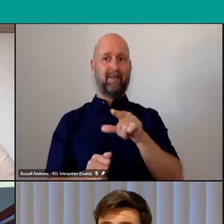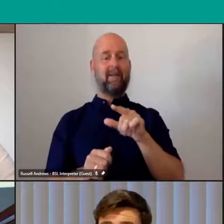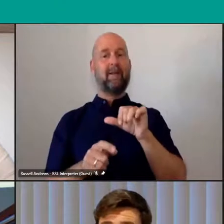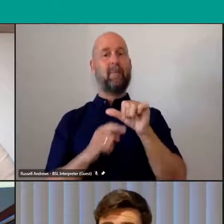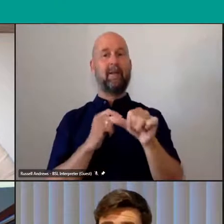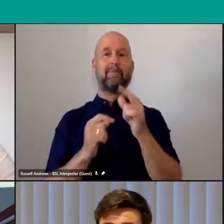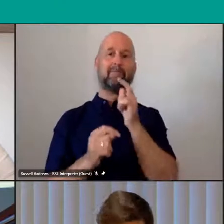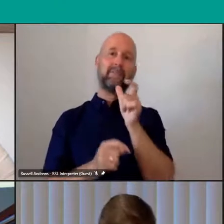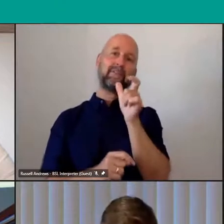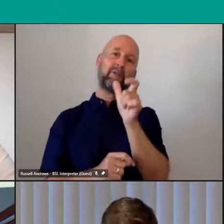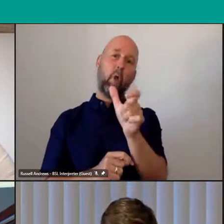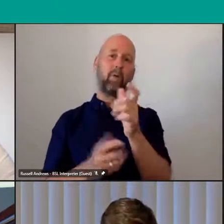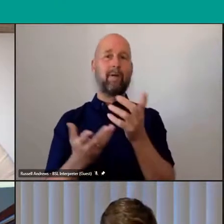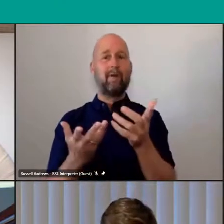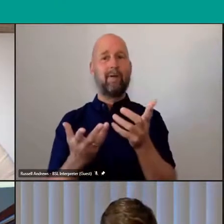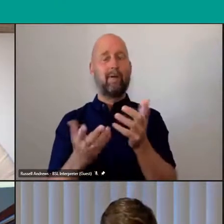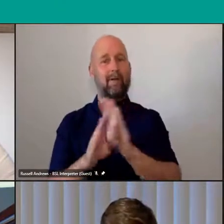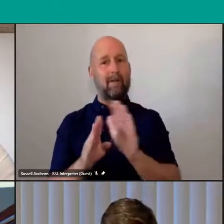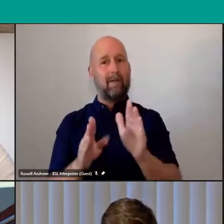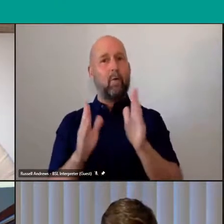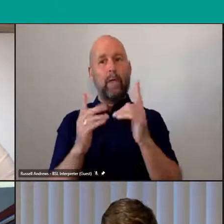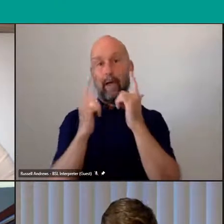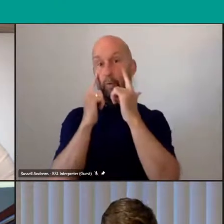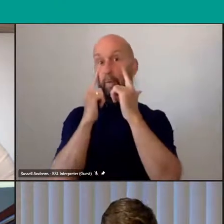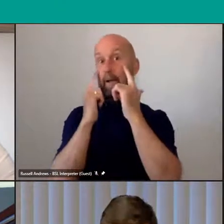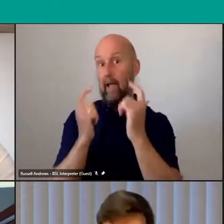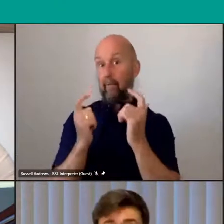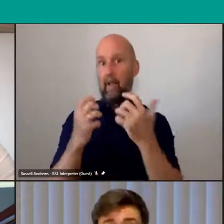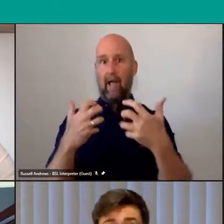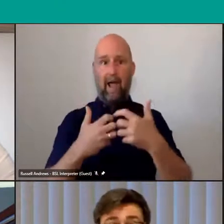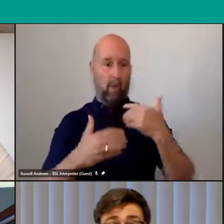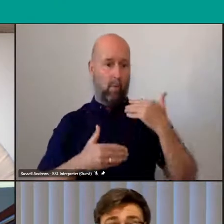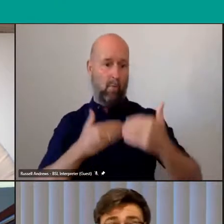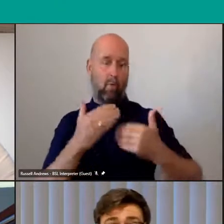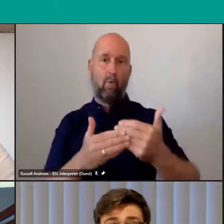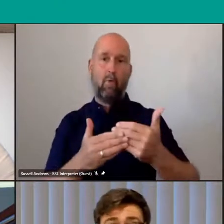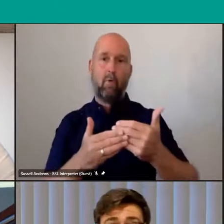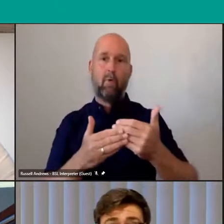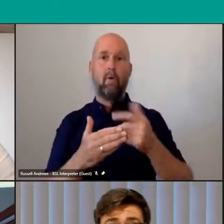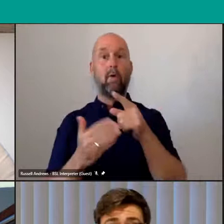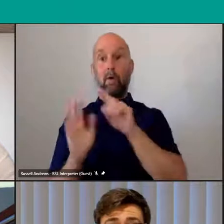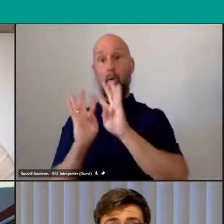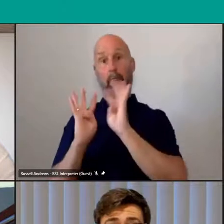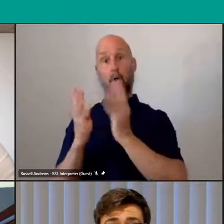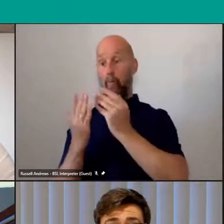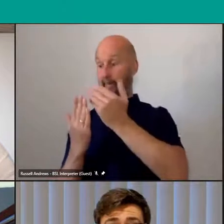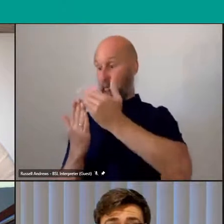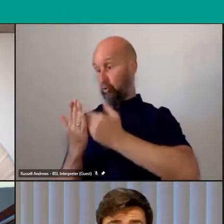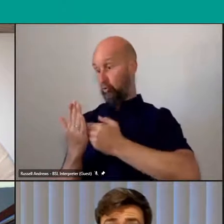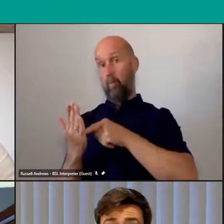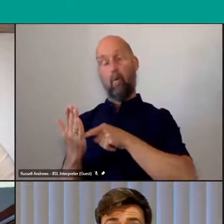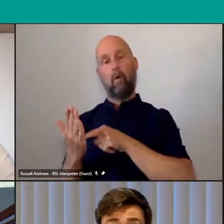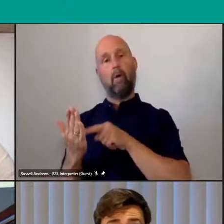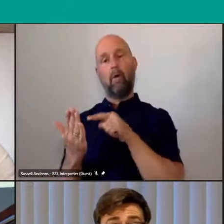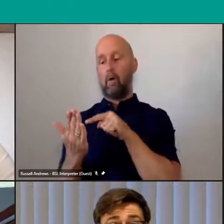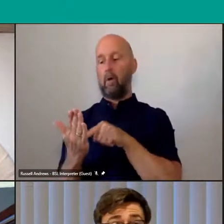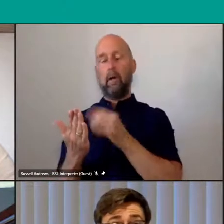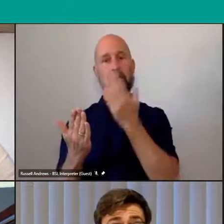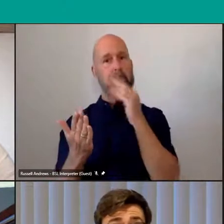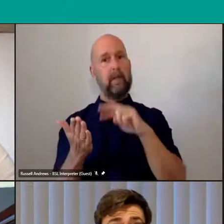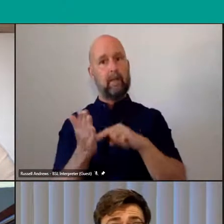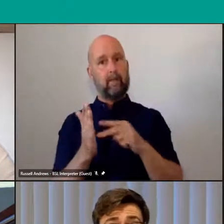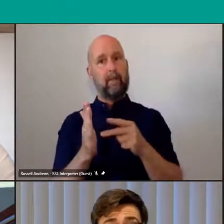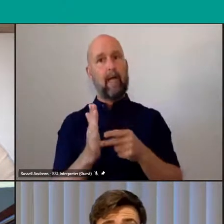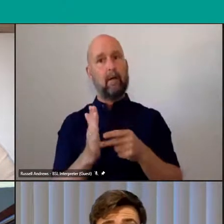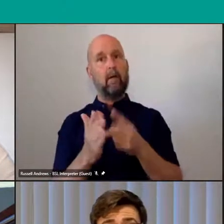slogan if we are not careful. But actually what you have given us is a plan that shows that it can be